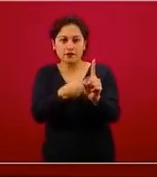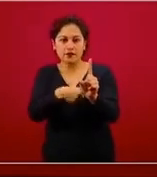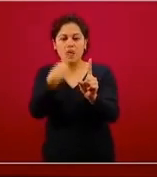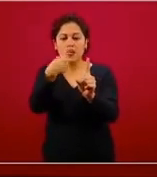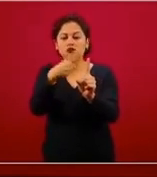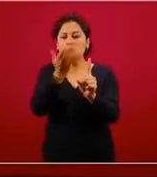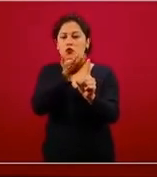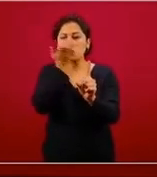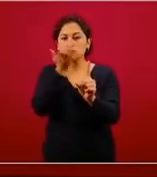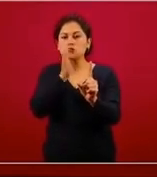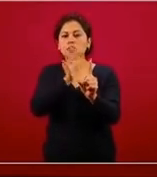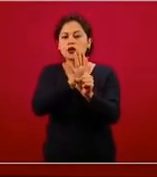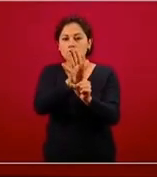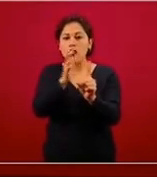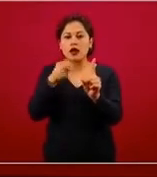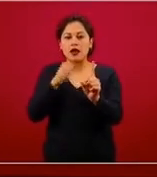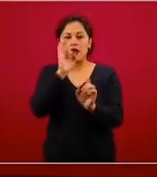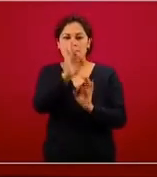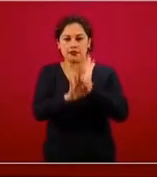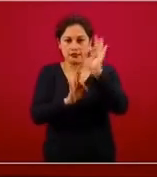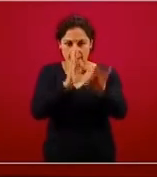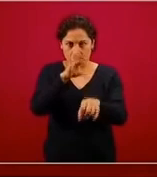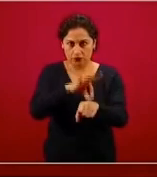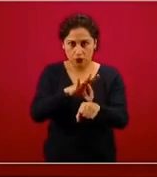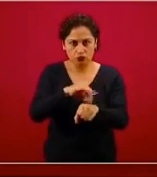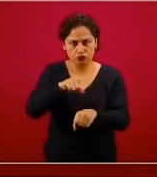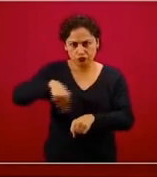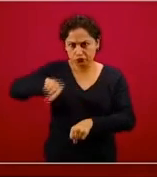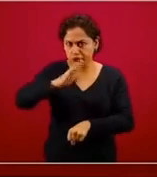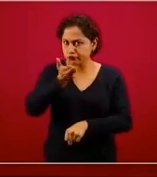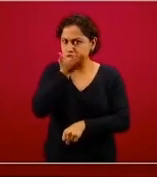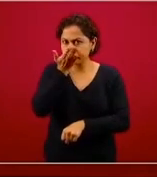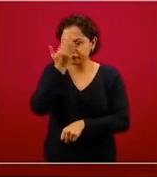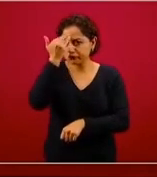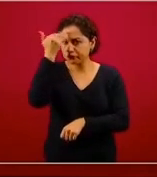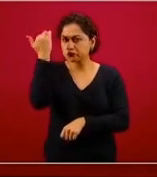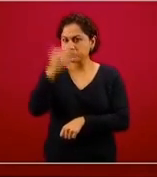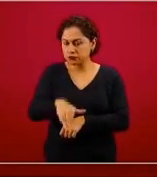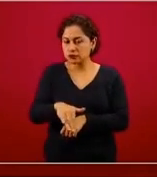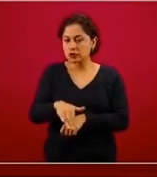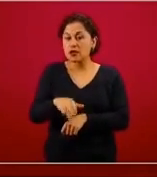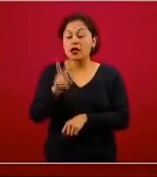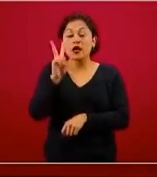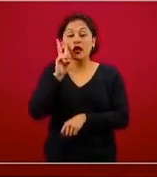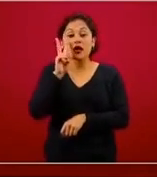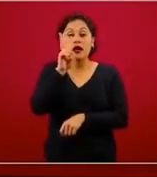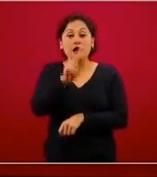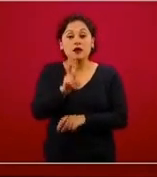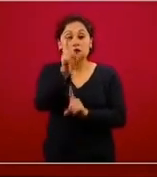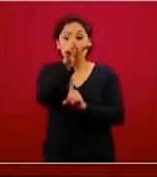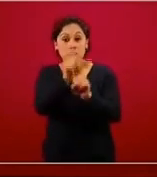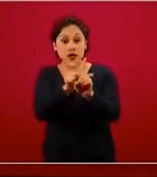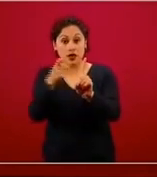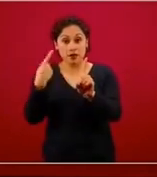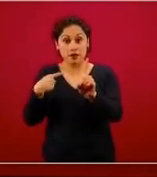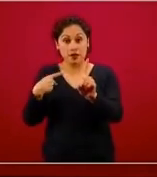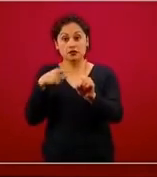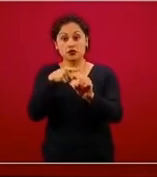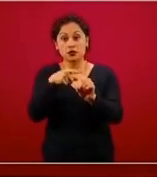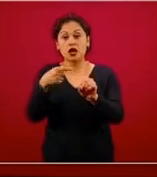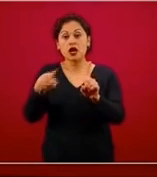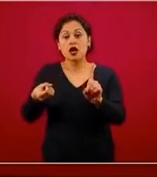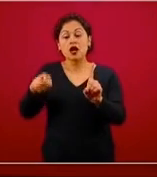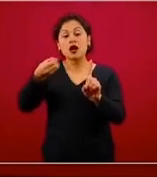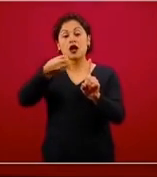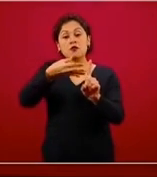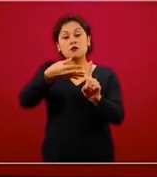able particularidades. to Y en treat este them in the caso same way, but está there are acompañado de una particularities de las with enfermedades every patient. o we have to see